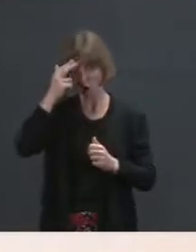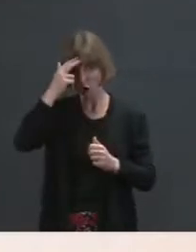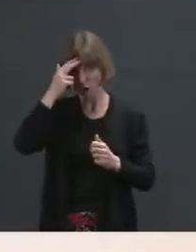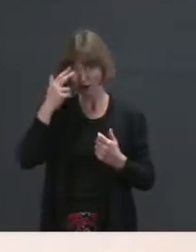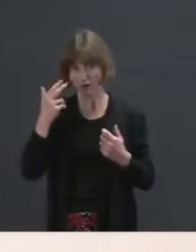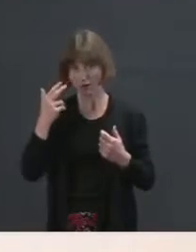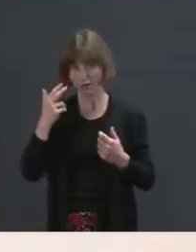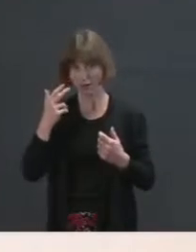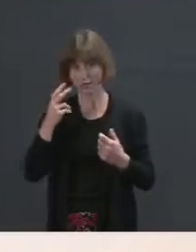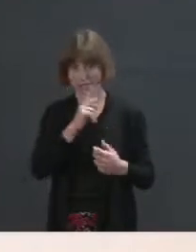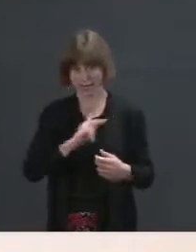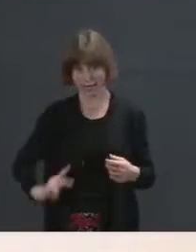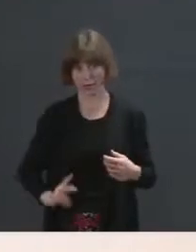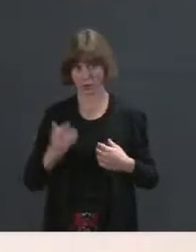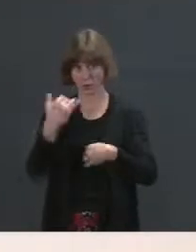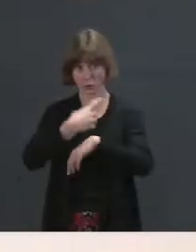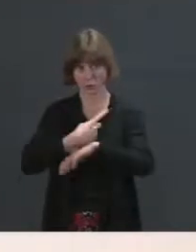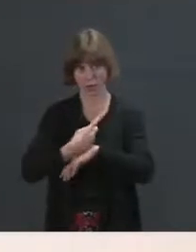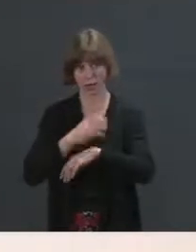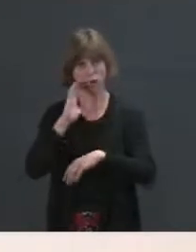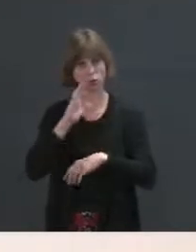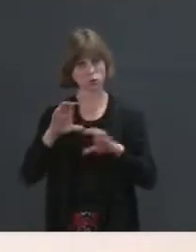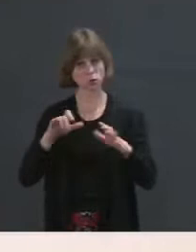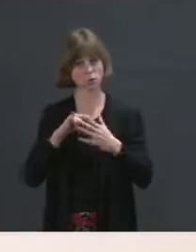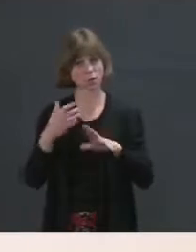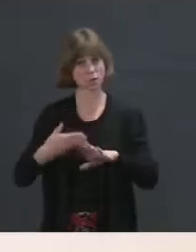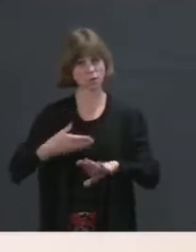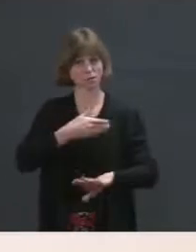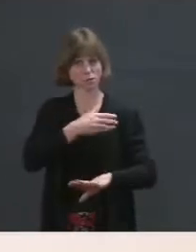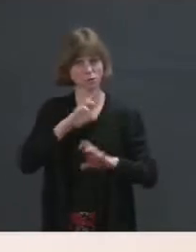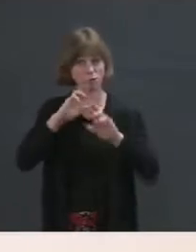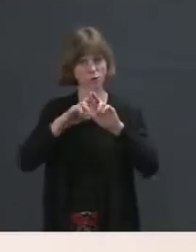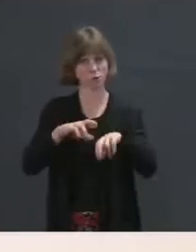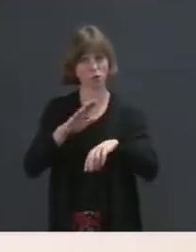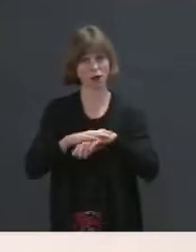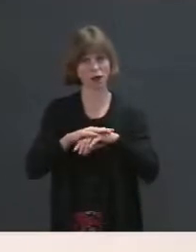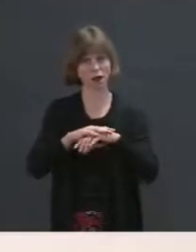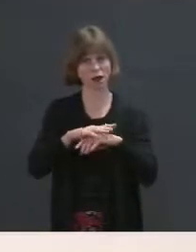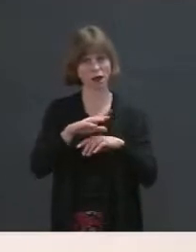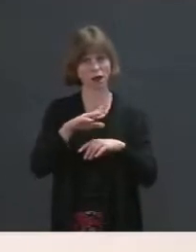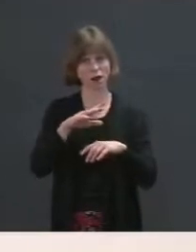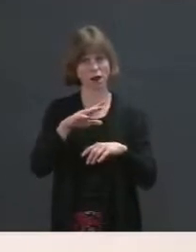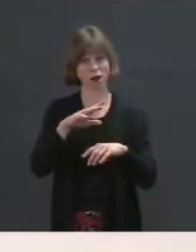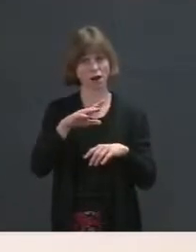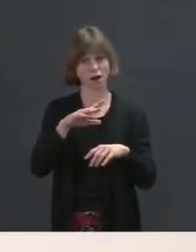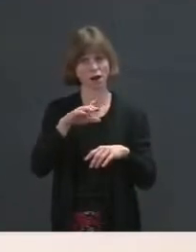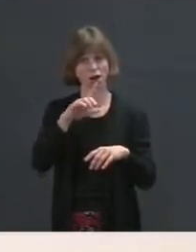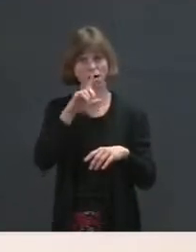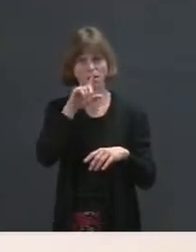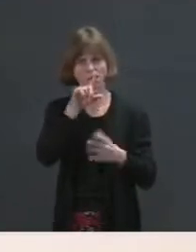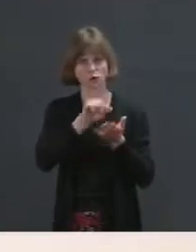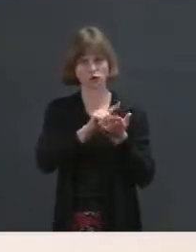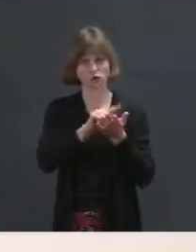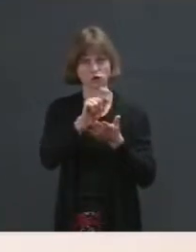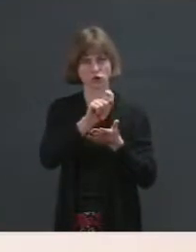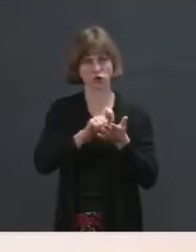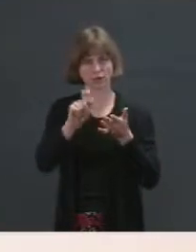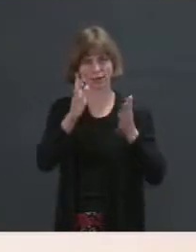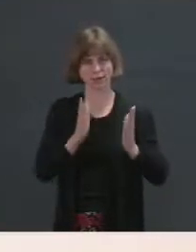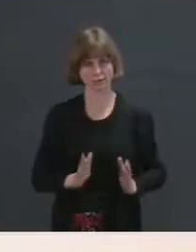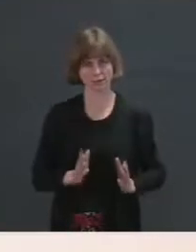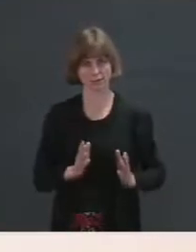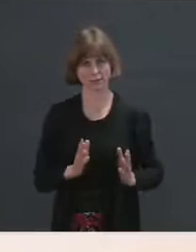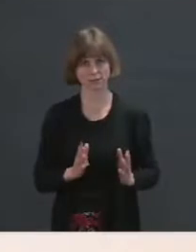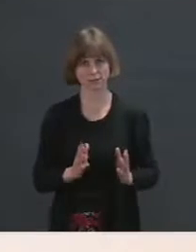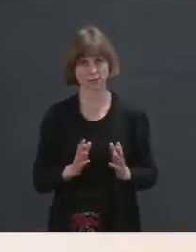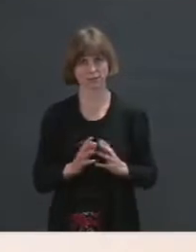and if he'll do that in advance of the report on Khashoggi coming out. Well, as we've noted in the past, we remain committed